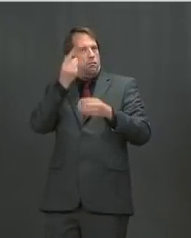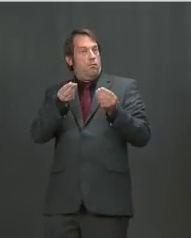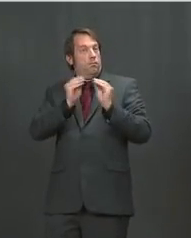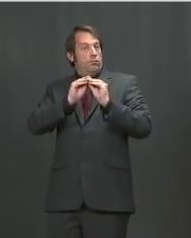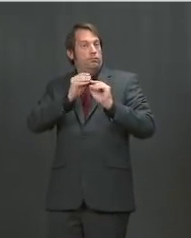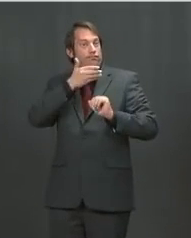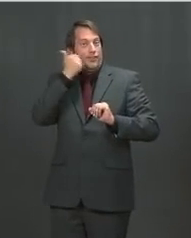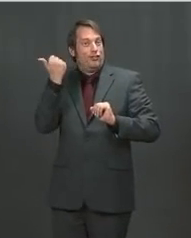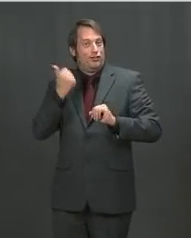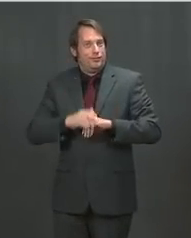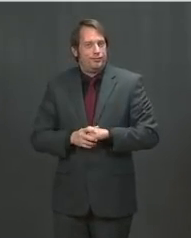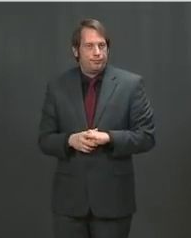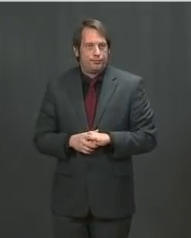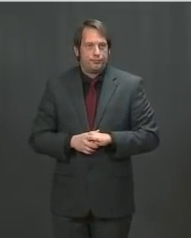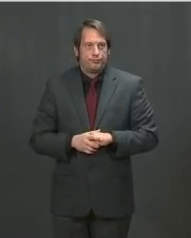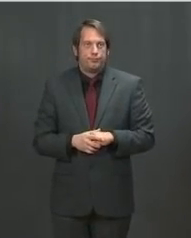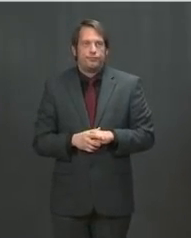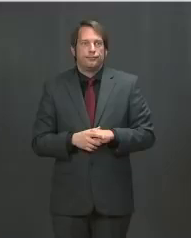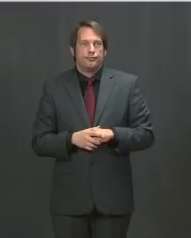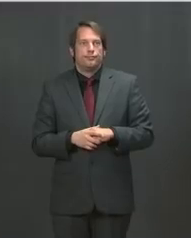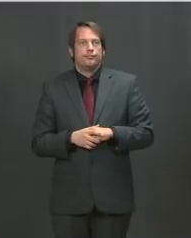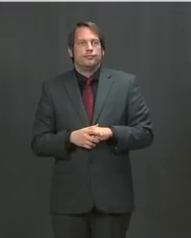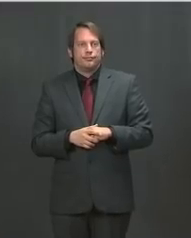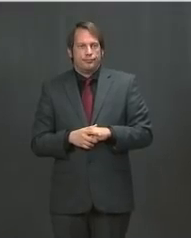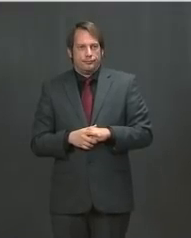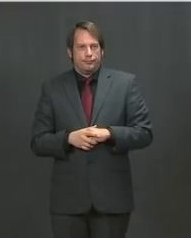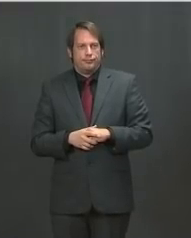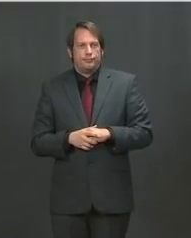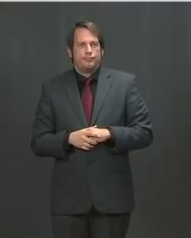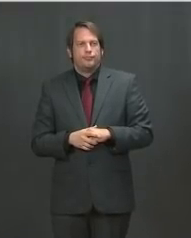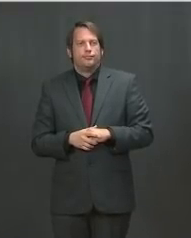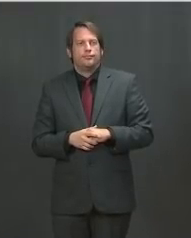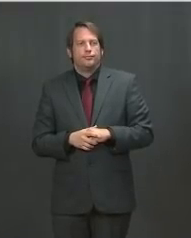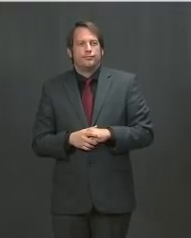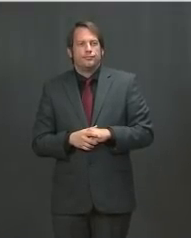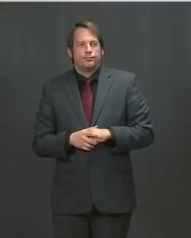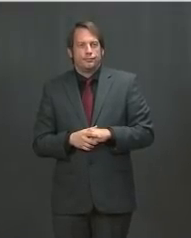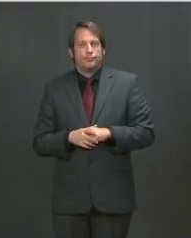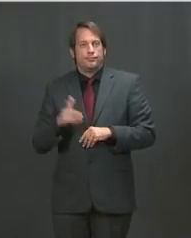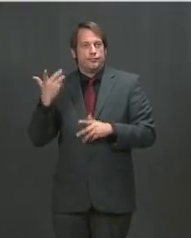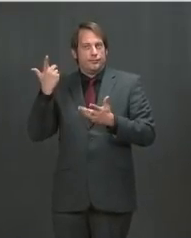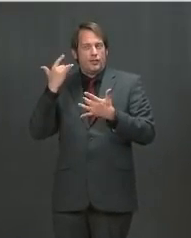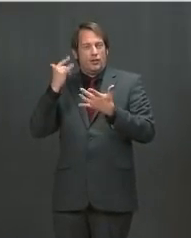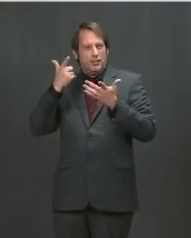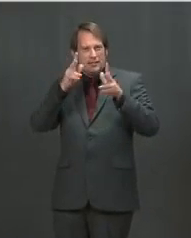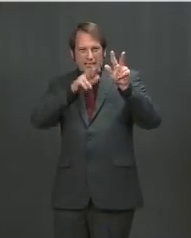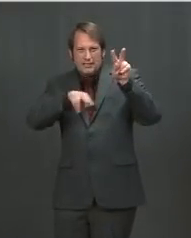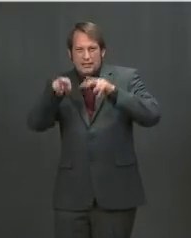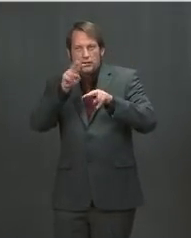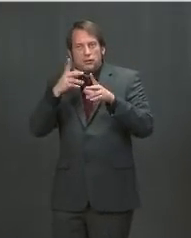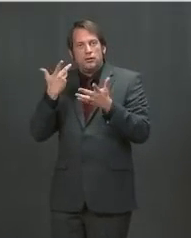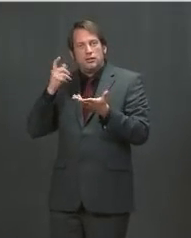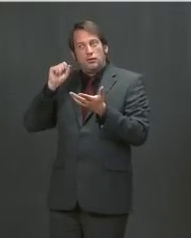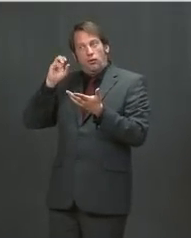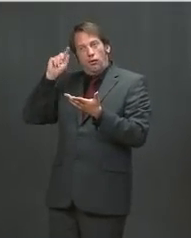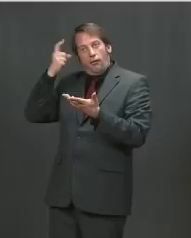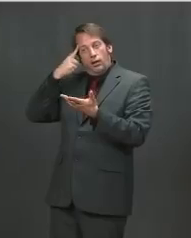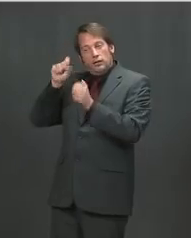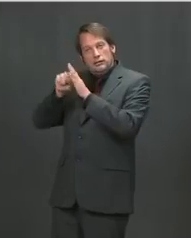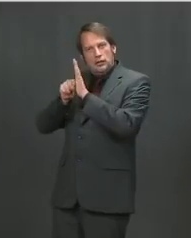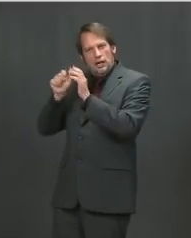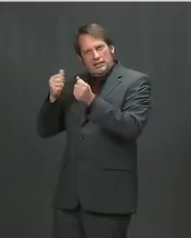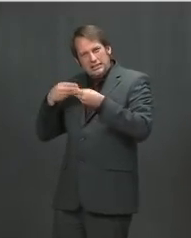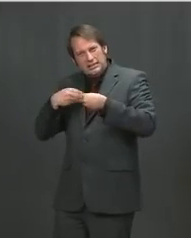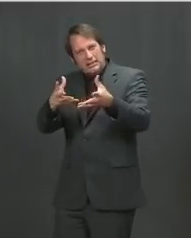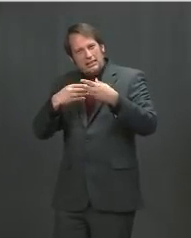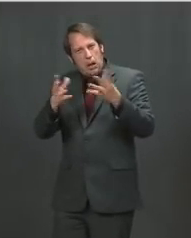see the state is surging vaccine supply to those areas. Yeah, now just to follow the rest of